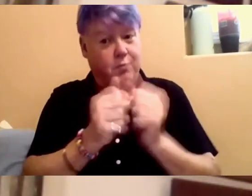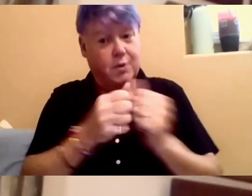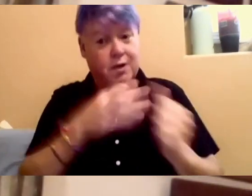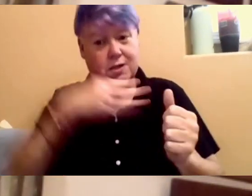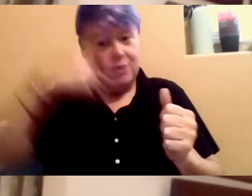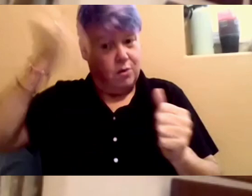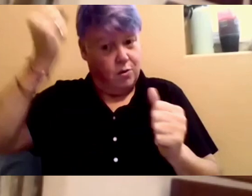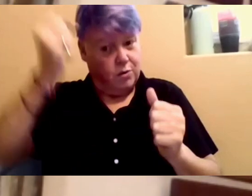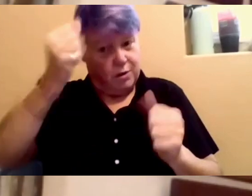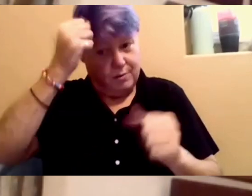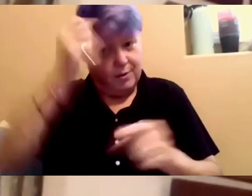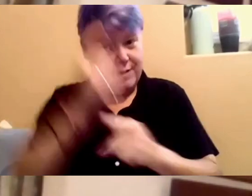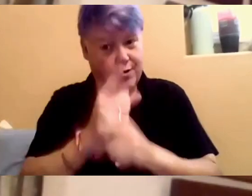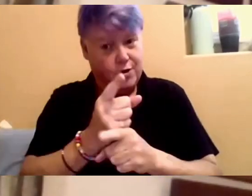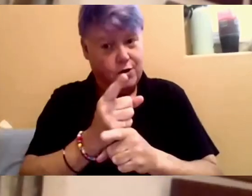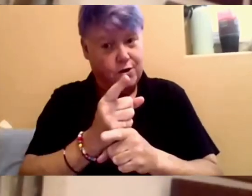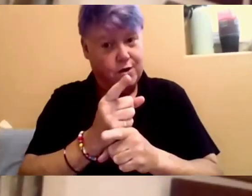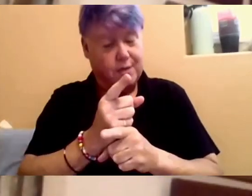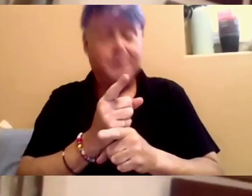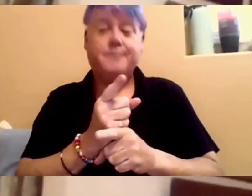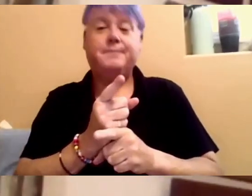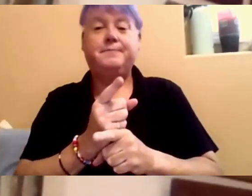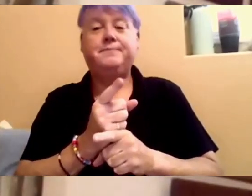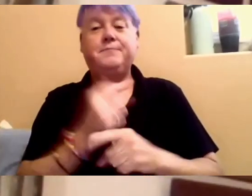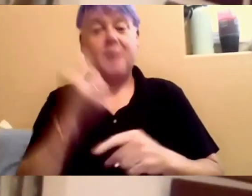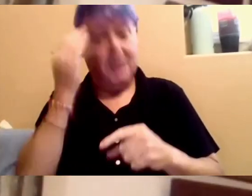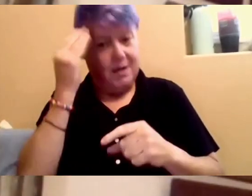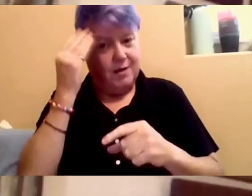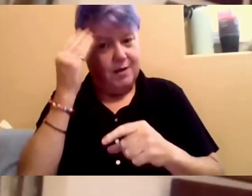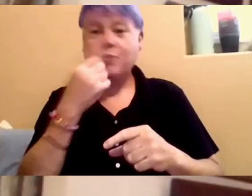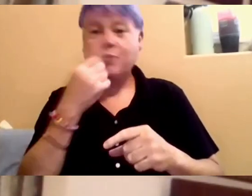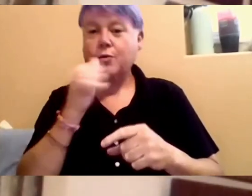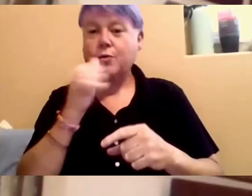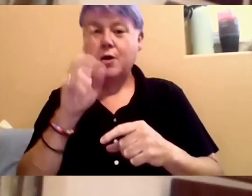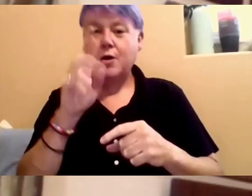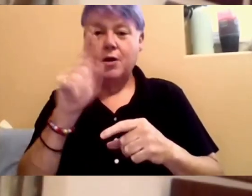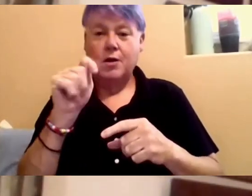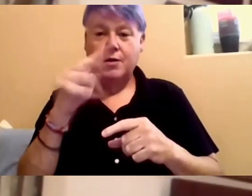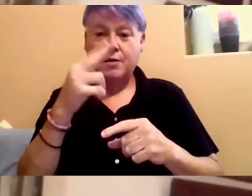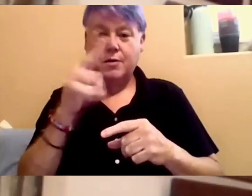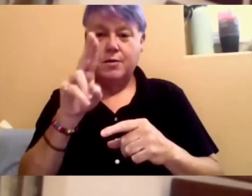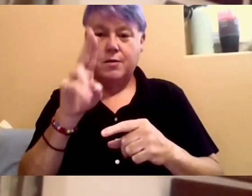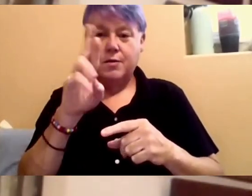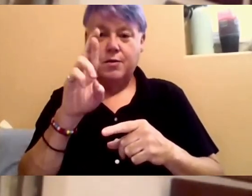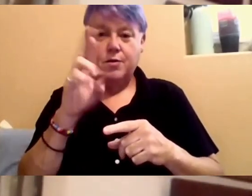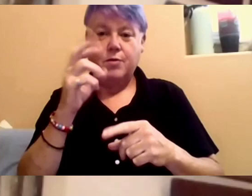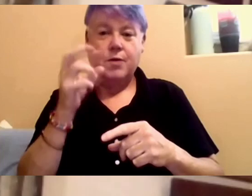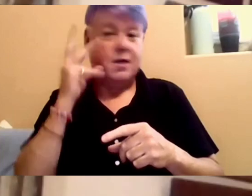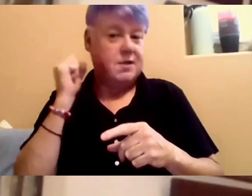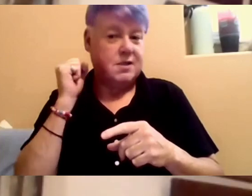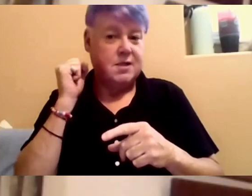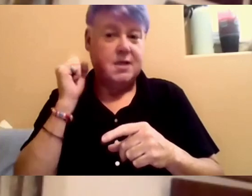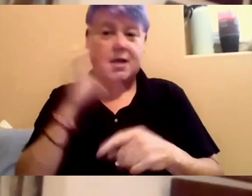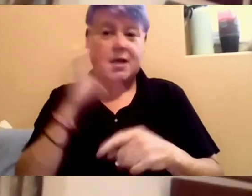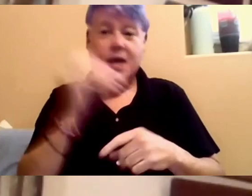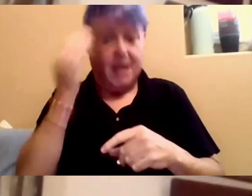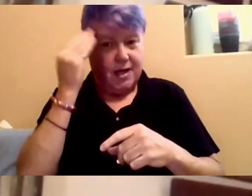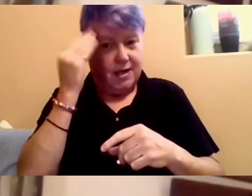shouldn't be the way around it was. And I knew who Arthur was. And I knew